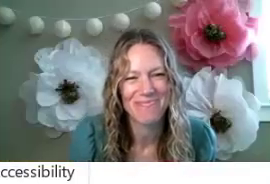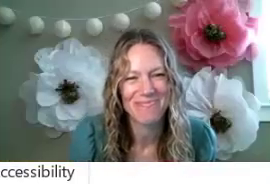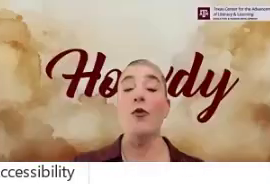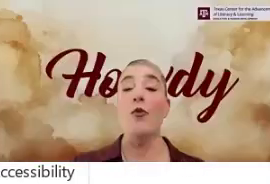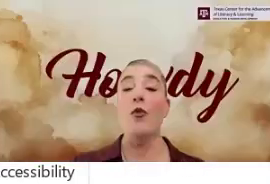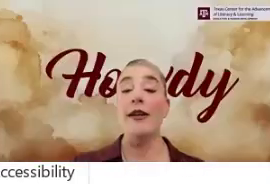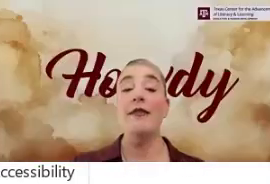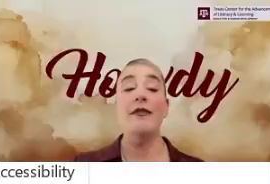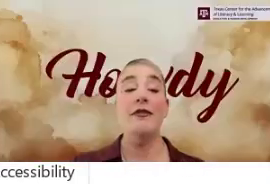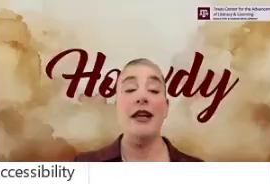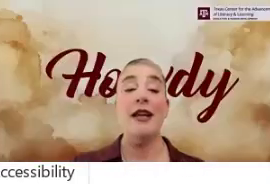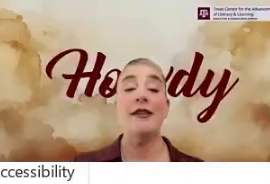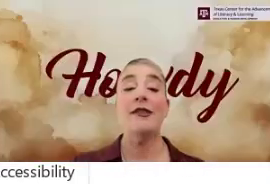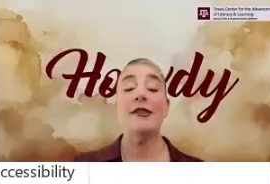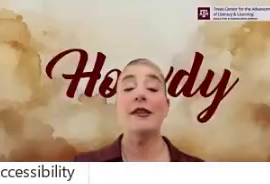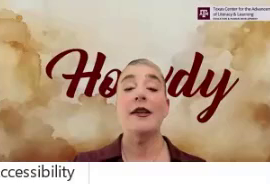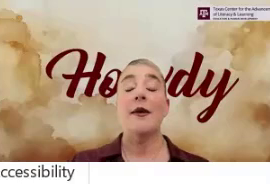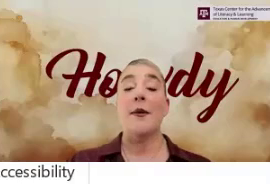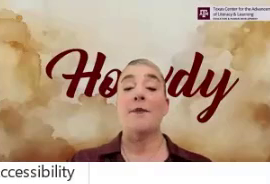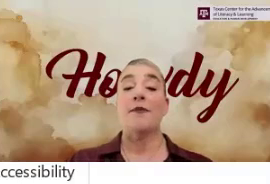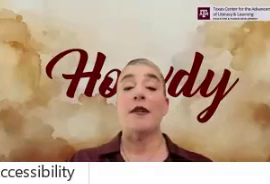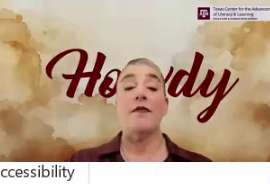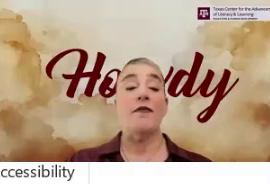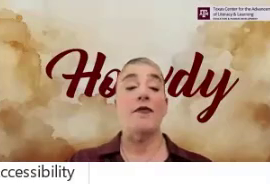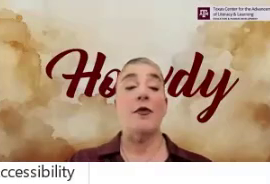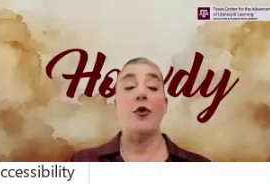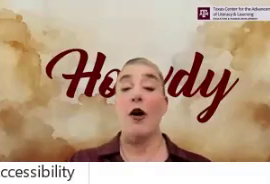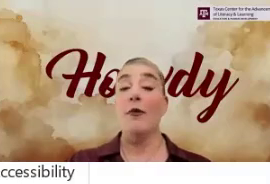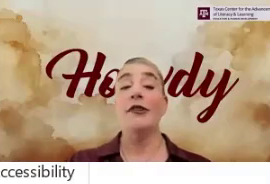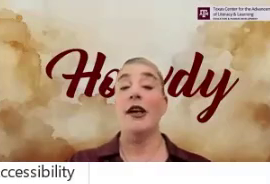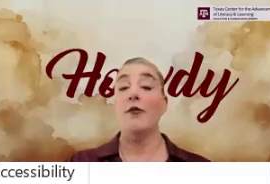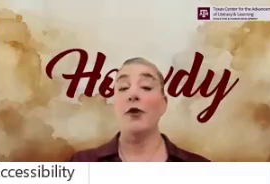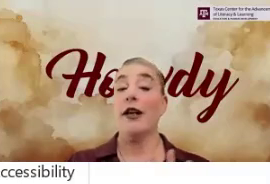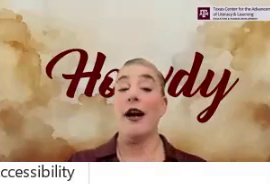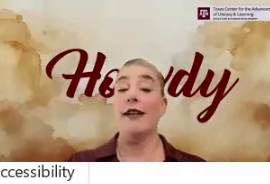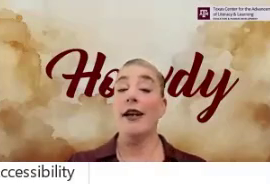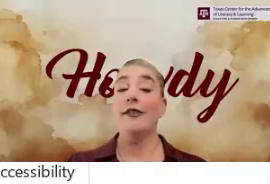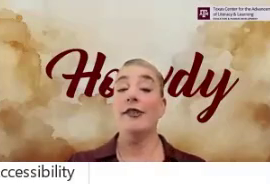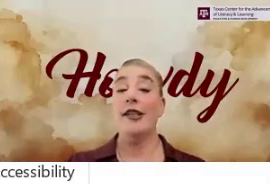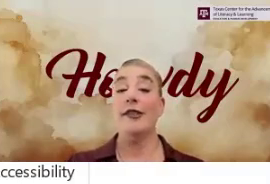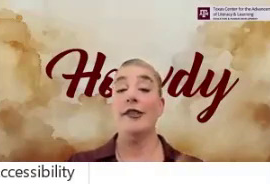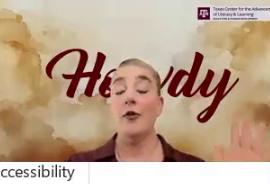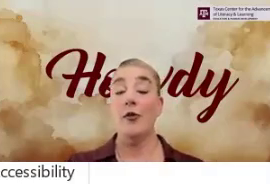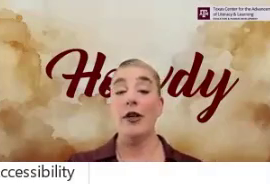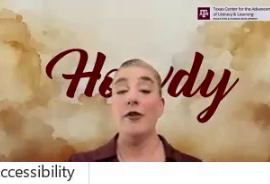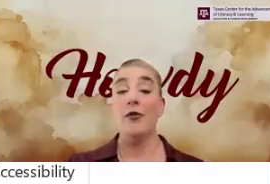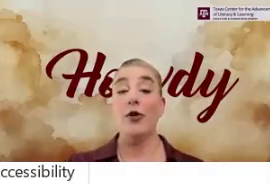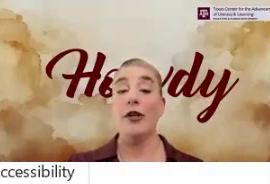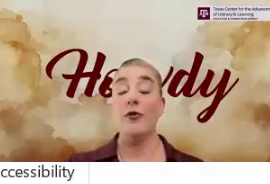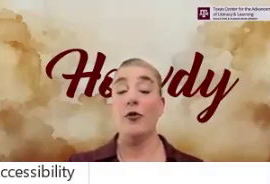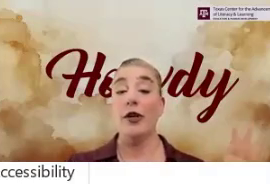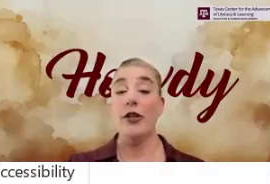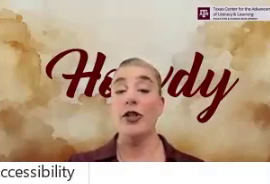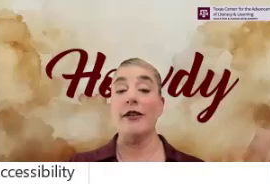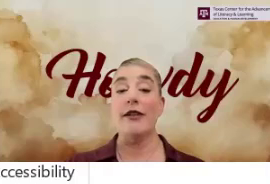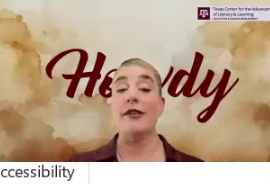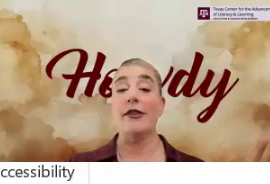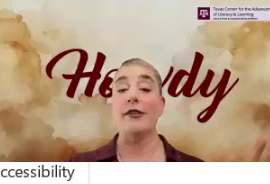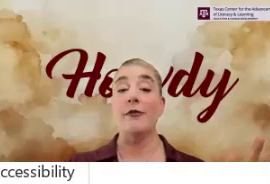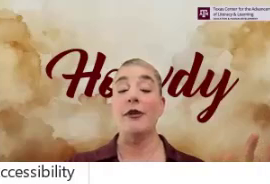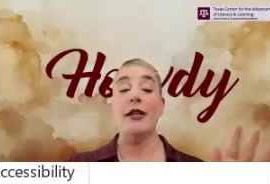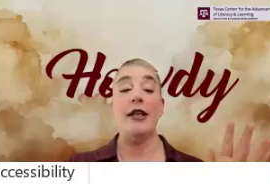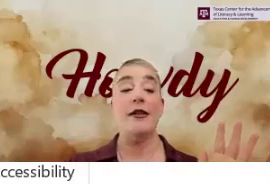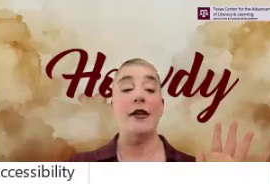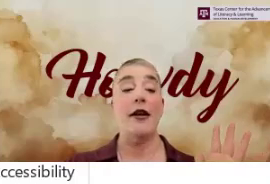Okay, so one of the things that we're almost done. We're at guideline 6, and then we're gonna check